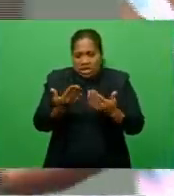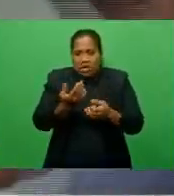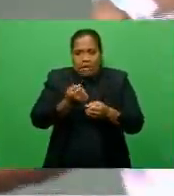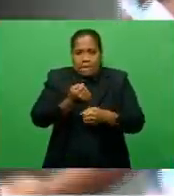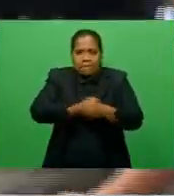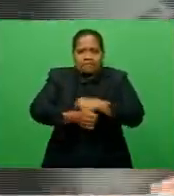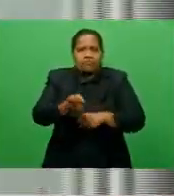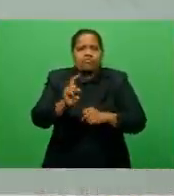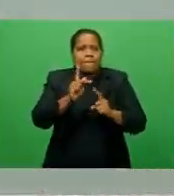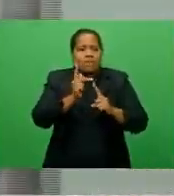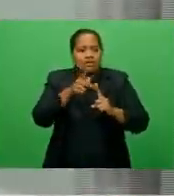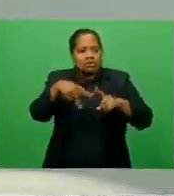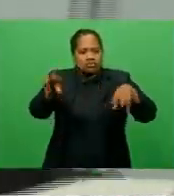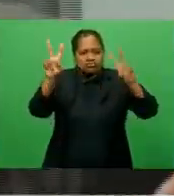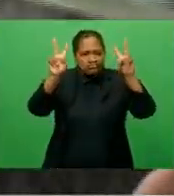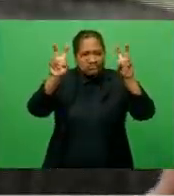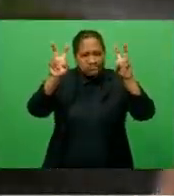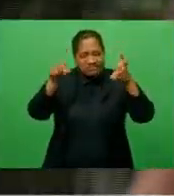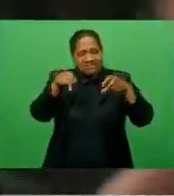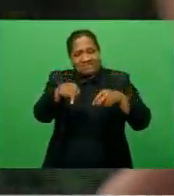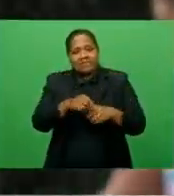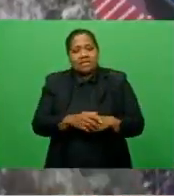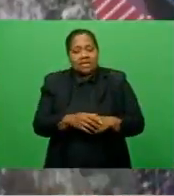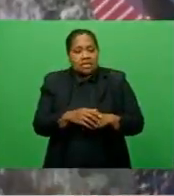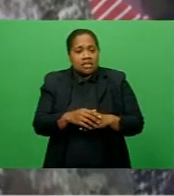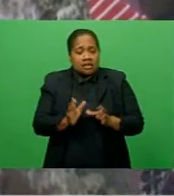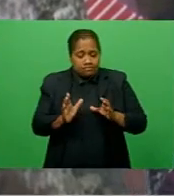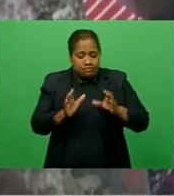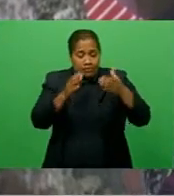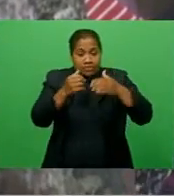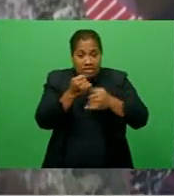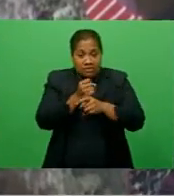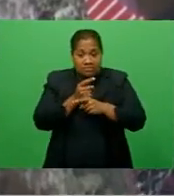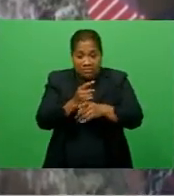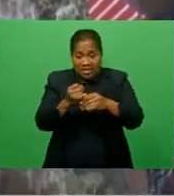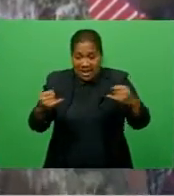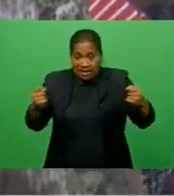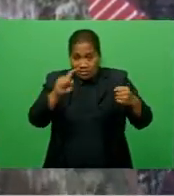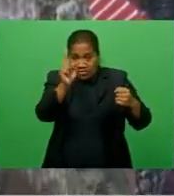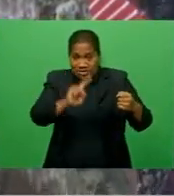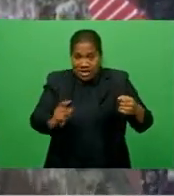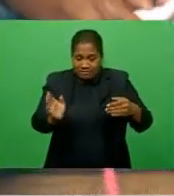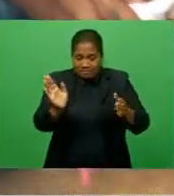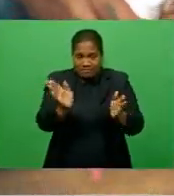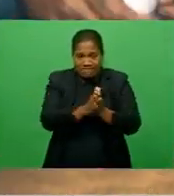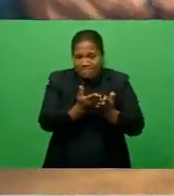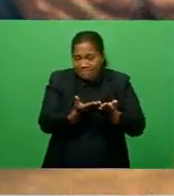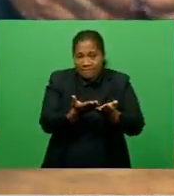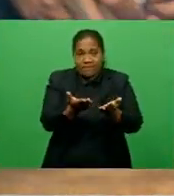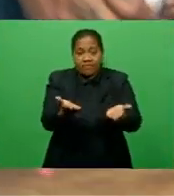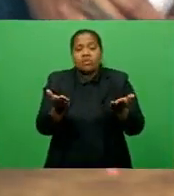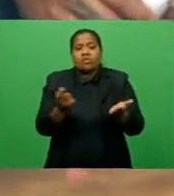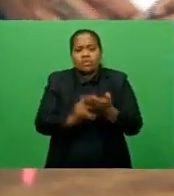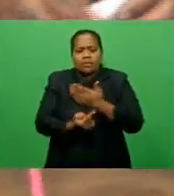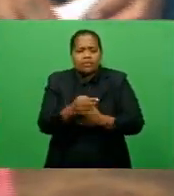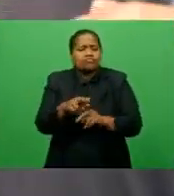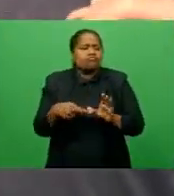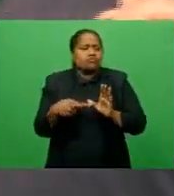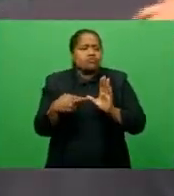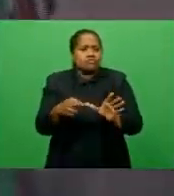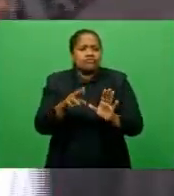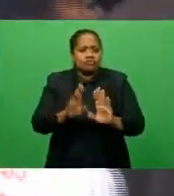political topic. The interagency guideline launched today strengthens response to children in need of care and